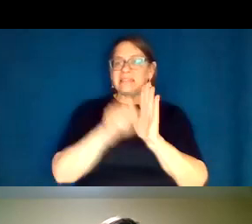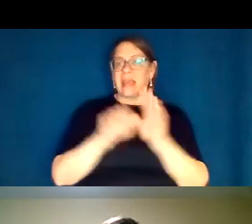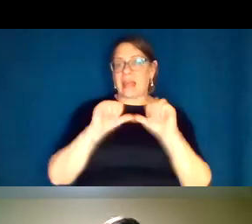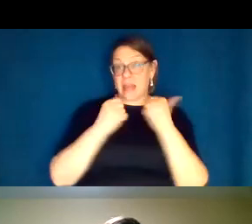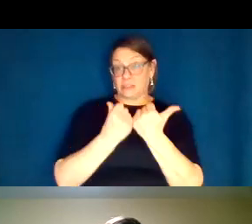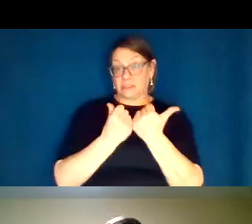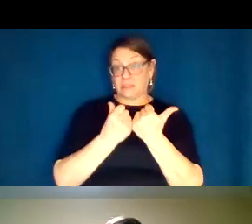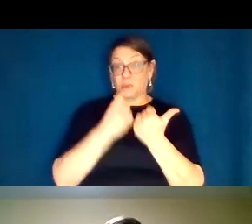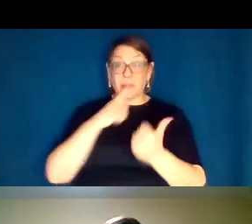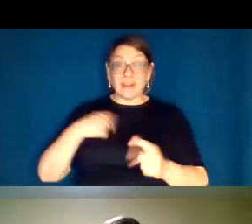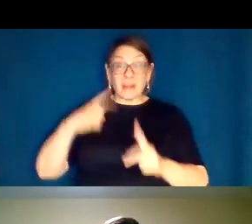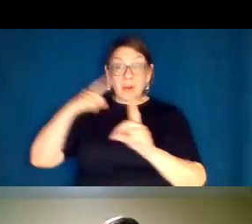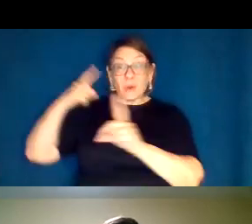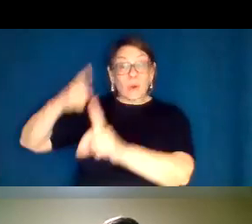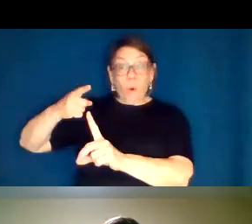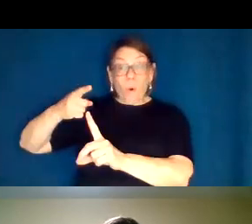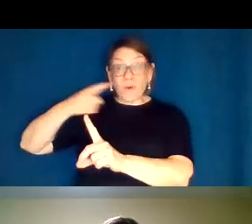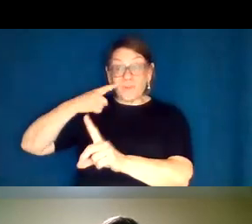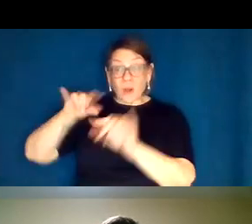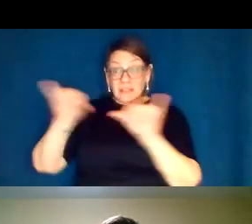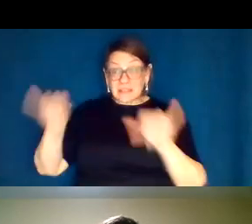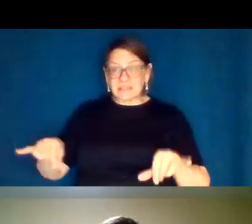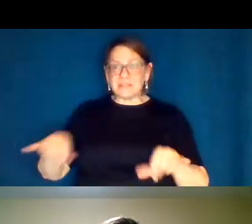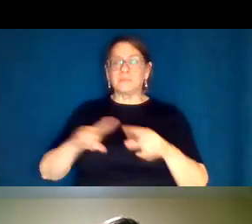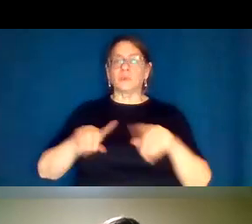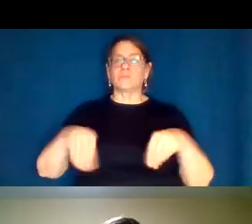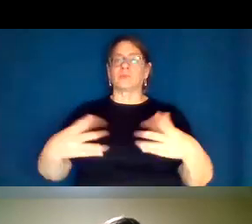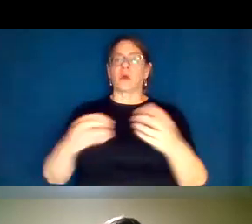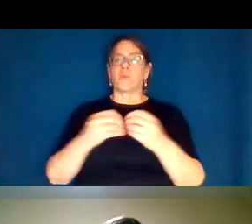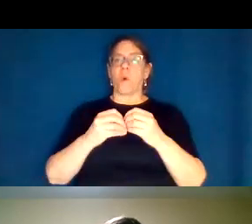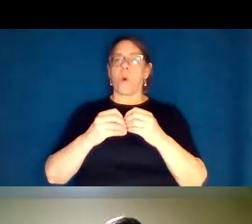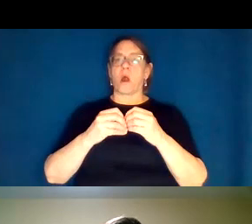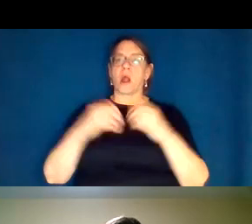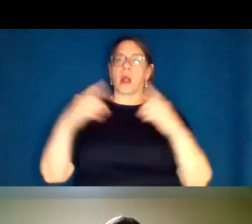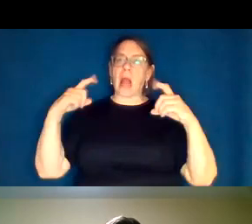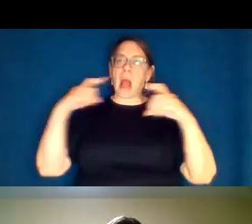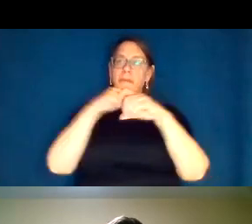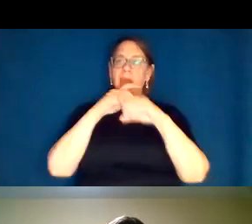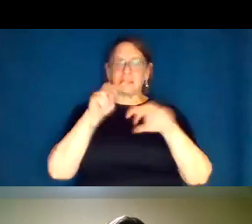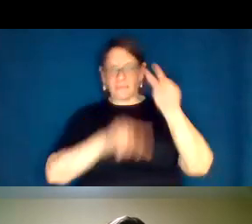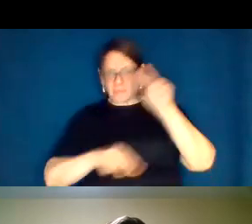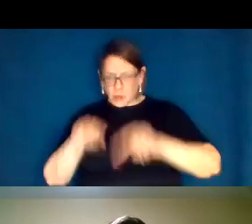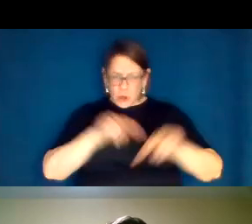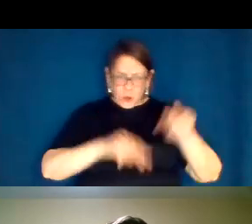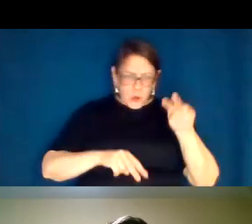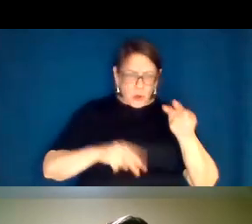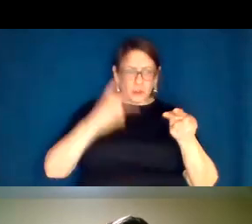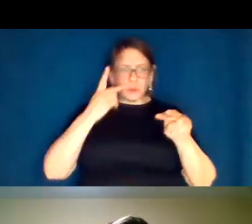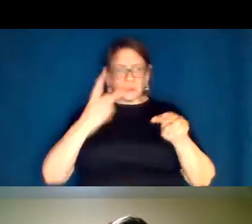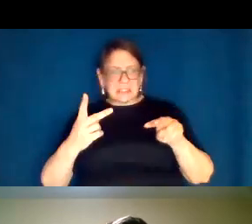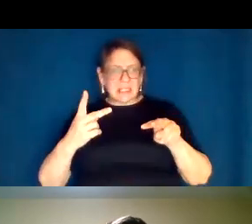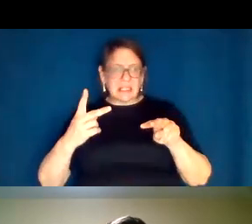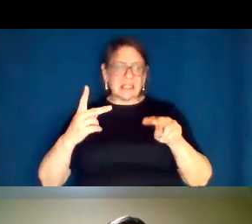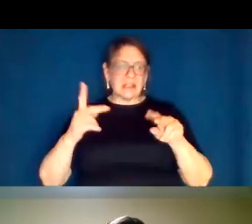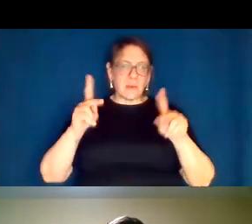is really to be able to offer a more complex view with the data that we have across agencies, to be able to speak better